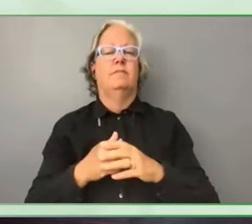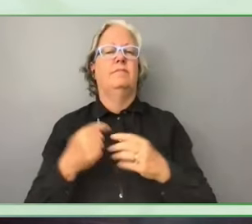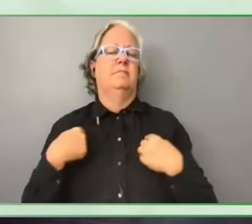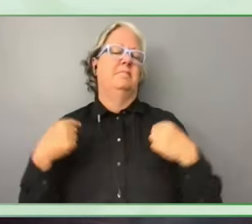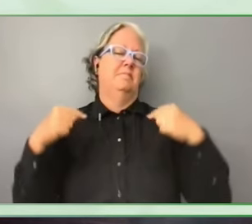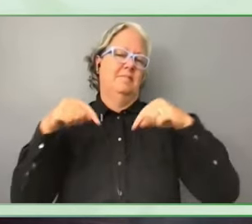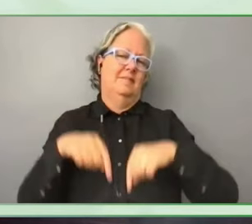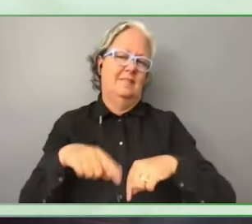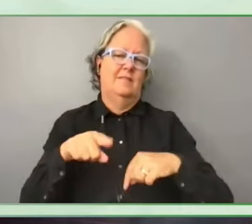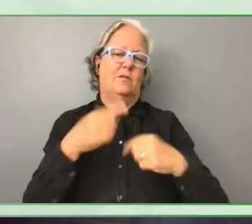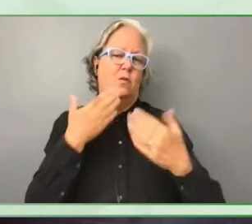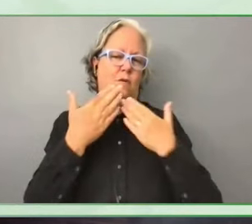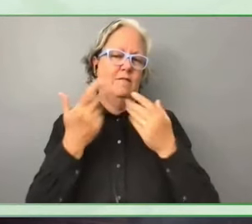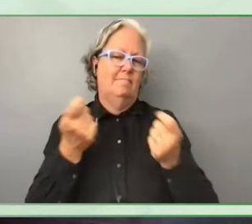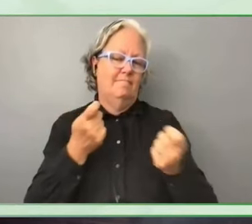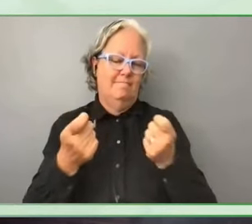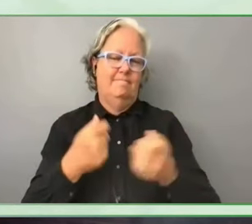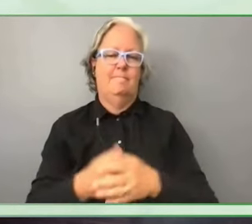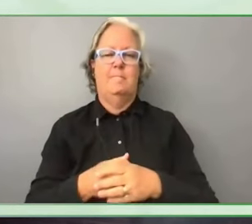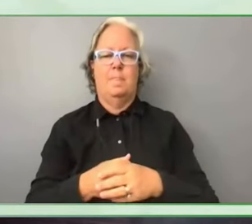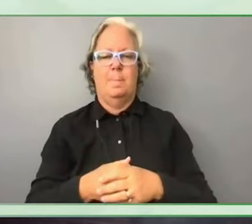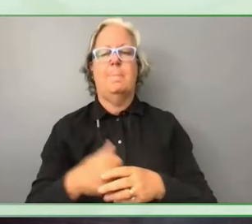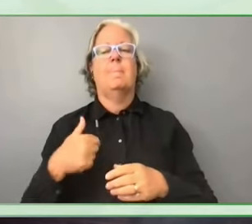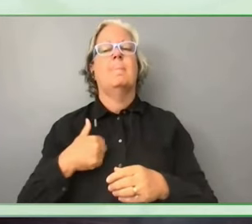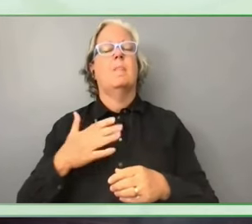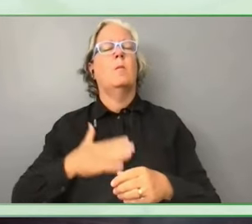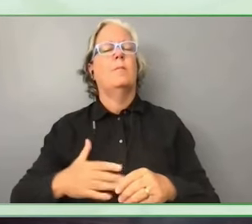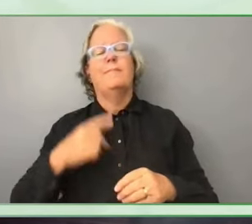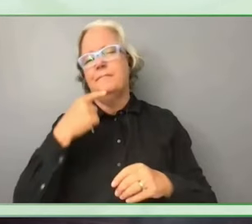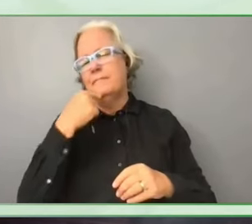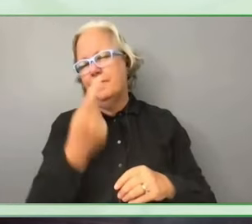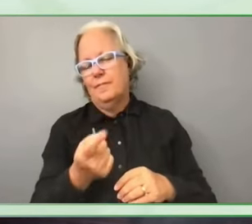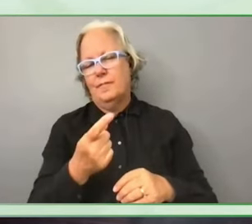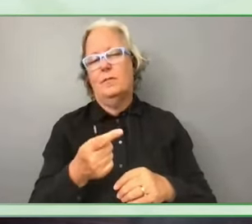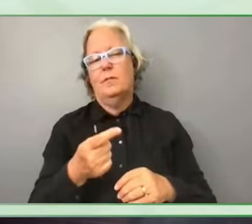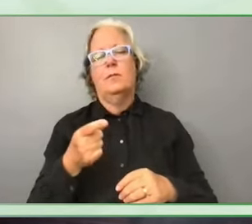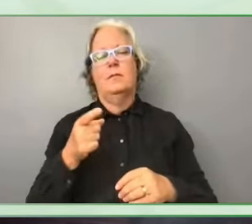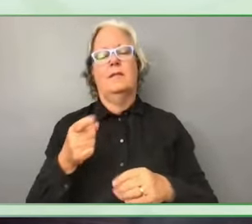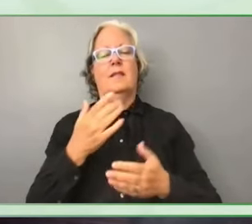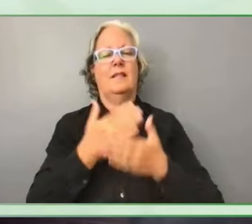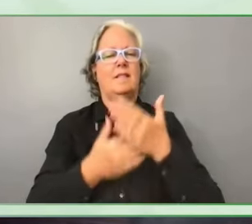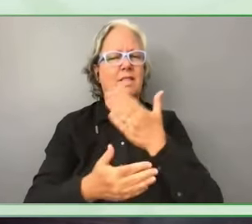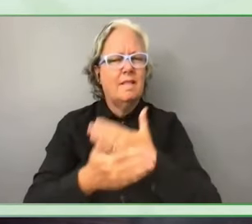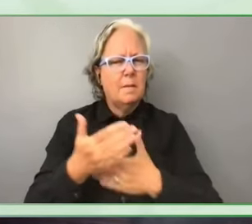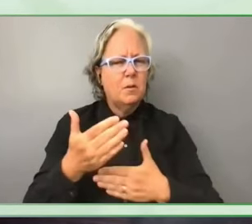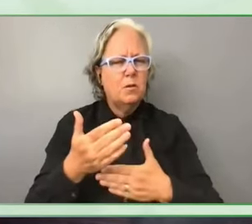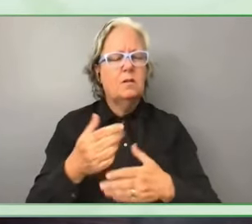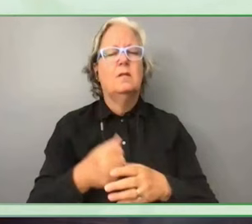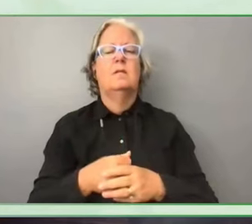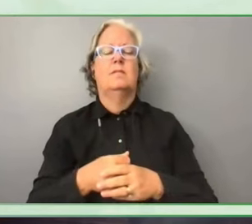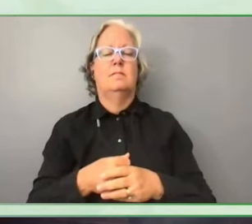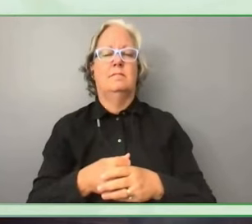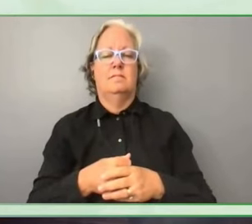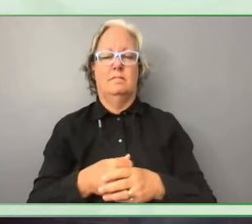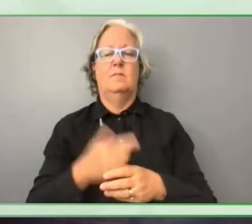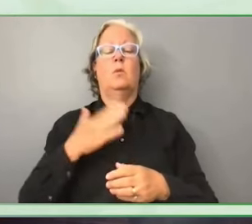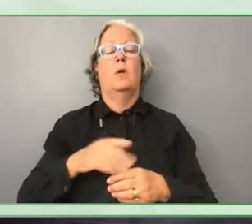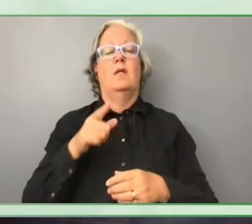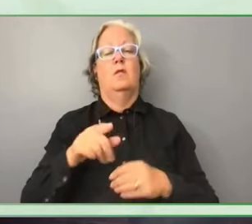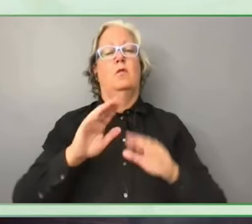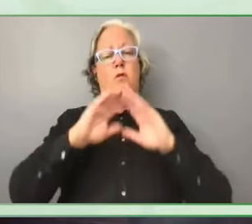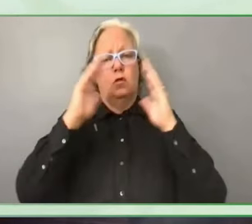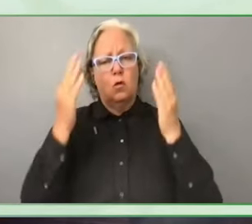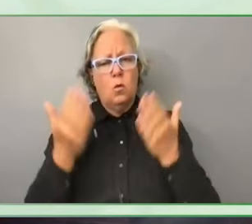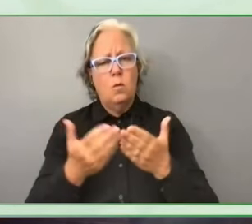Our panel, Let's Talk About Disabled Sex, reinforces sustainable global